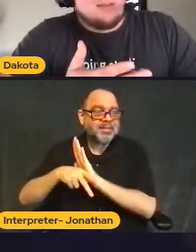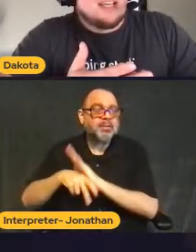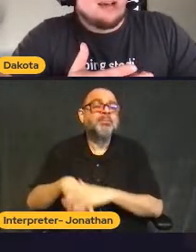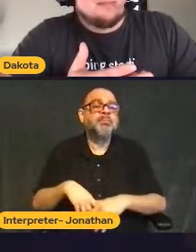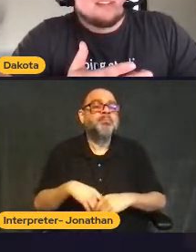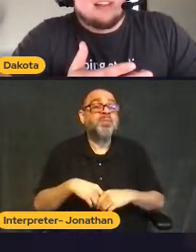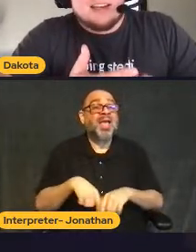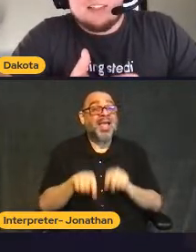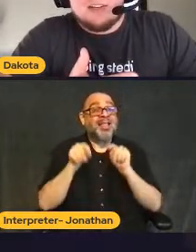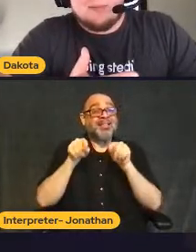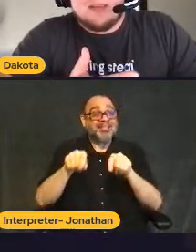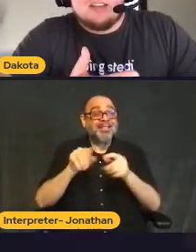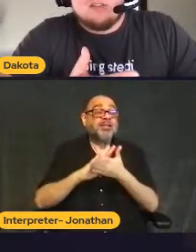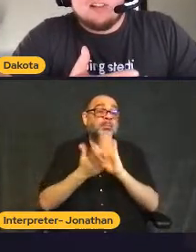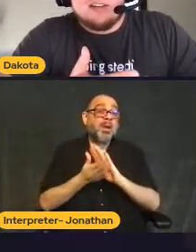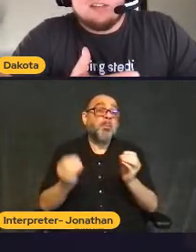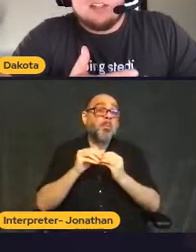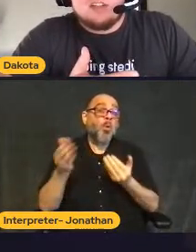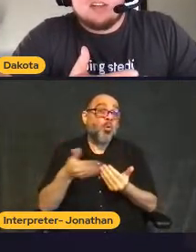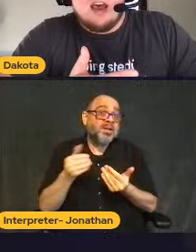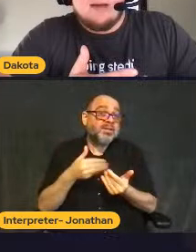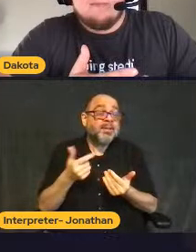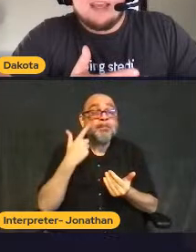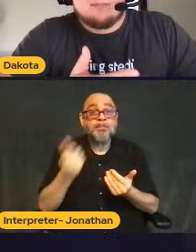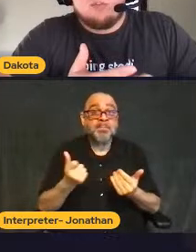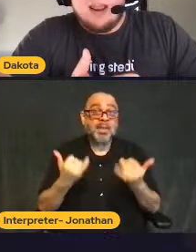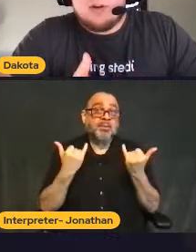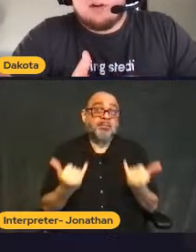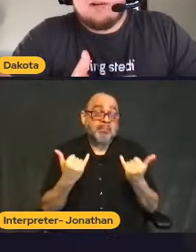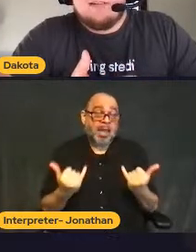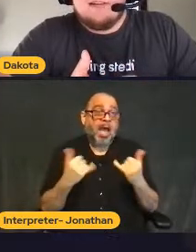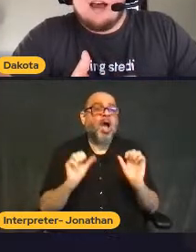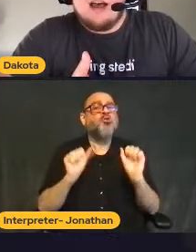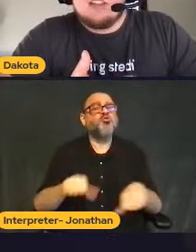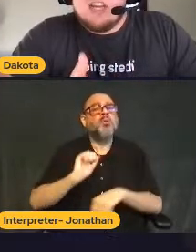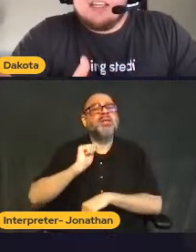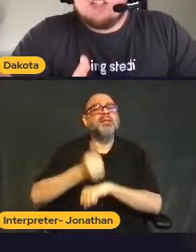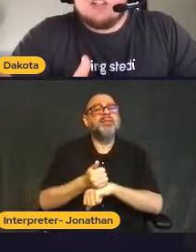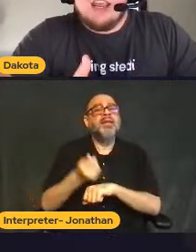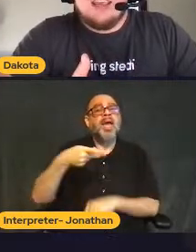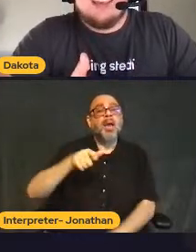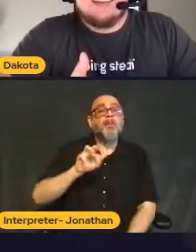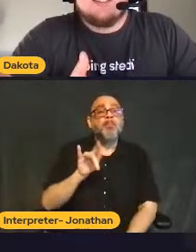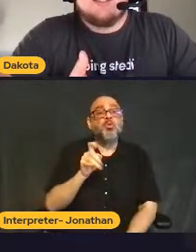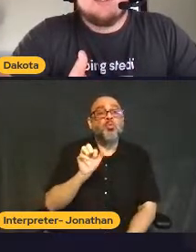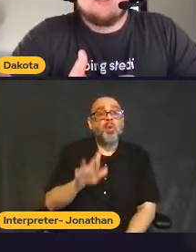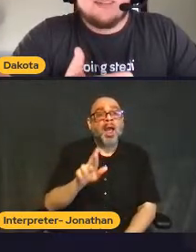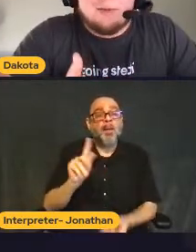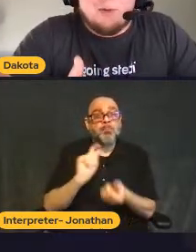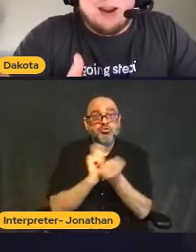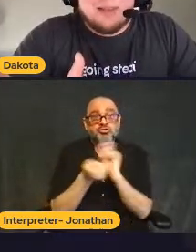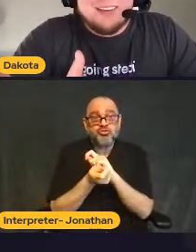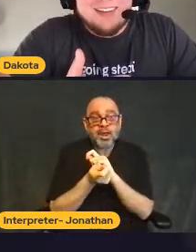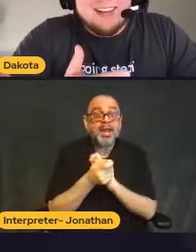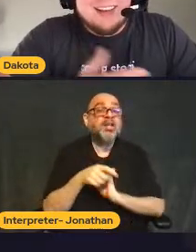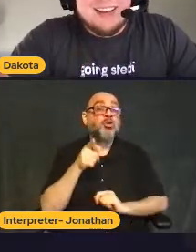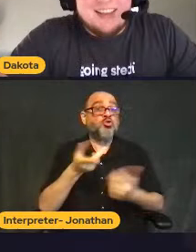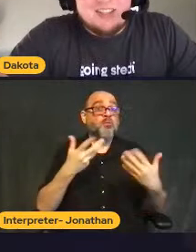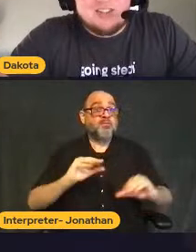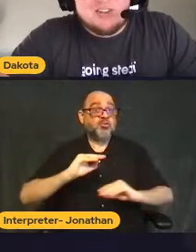This actually becomes a lot easier because you can literally just make a parameter change and you've met that